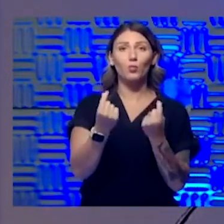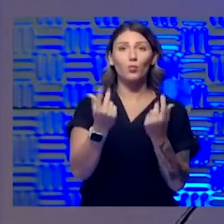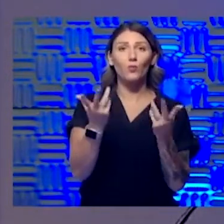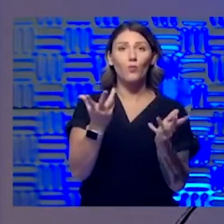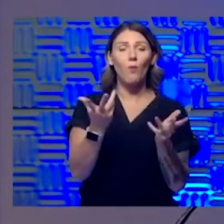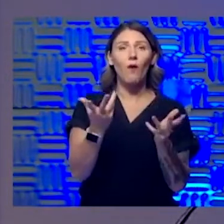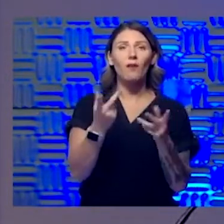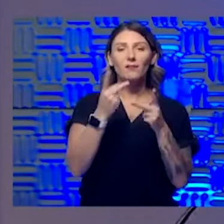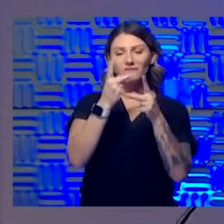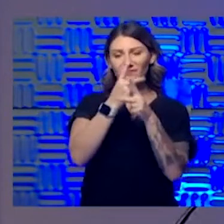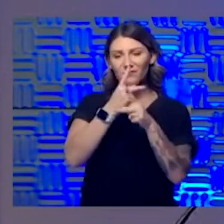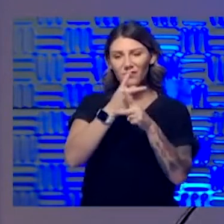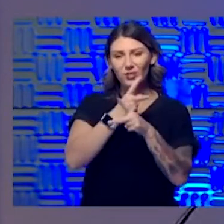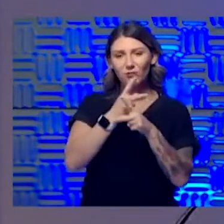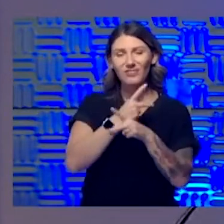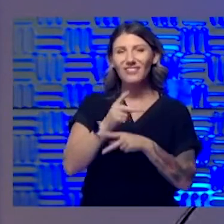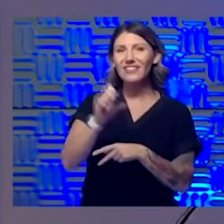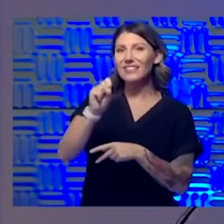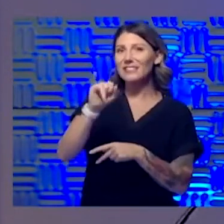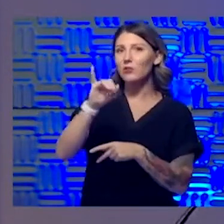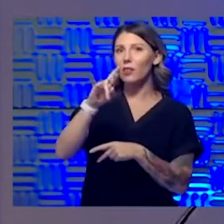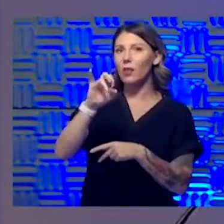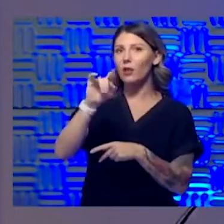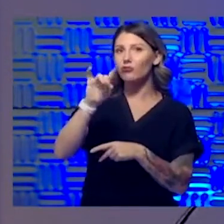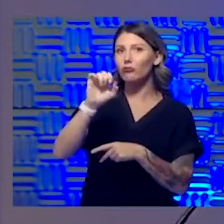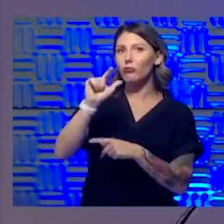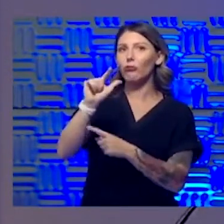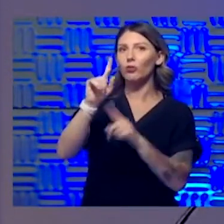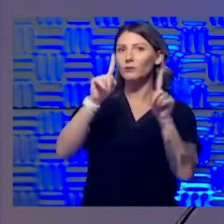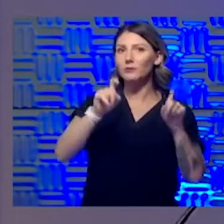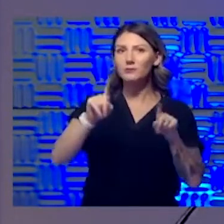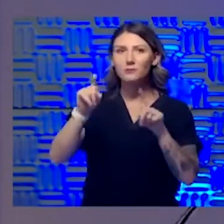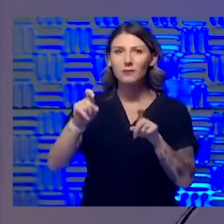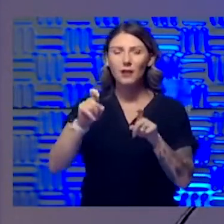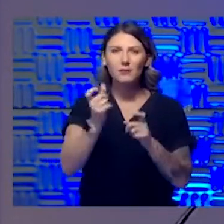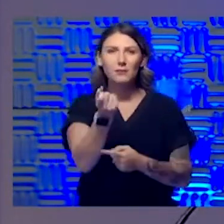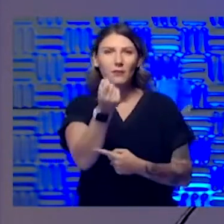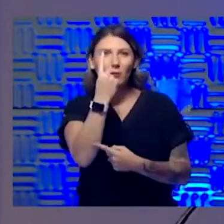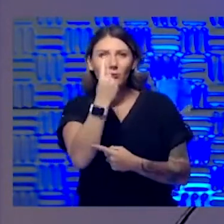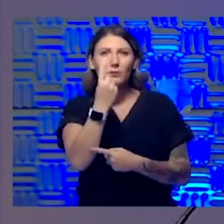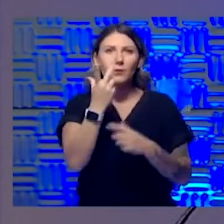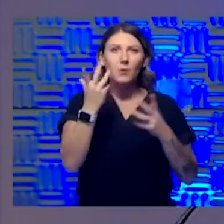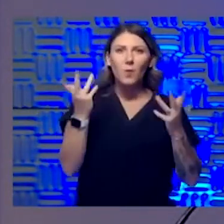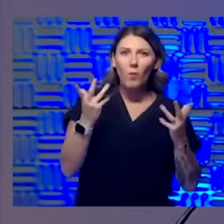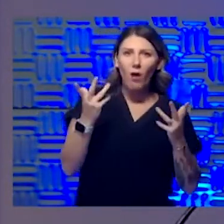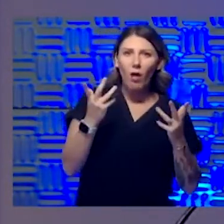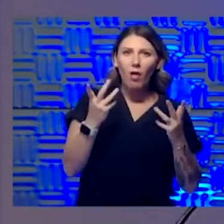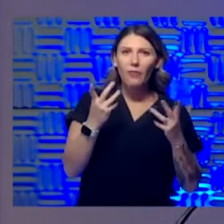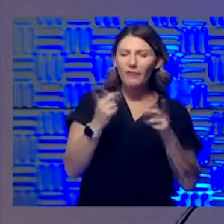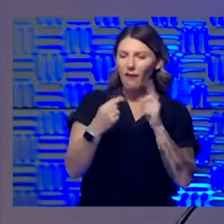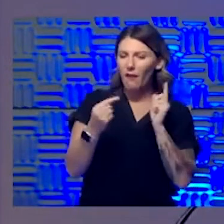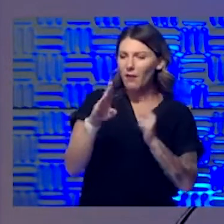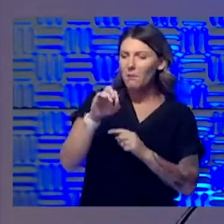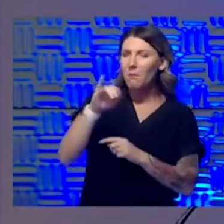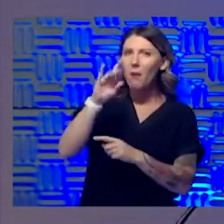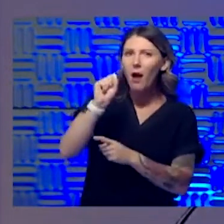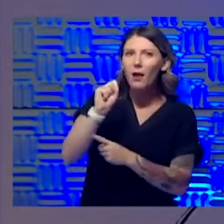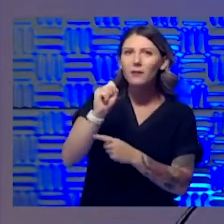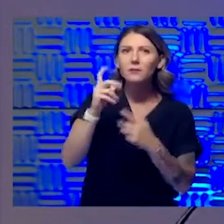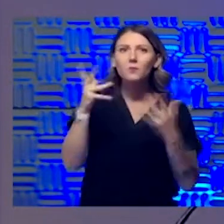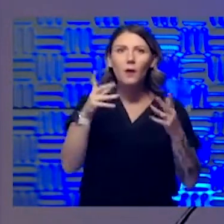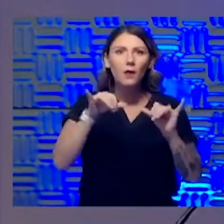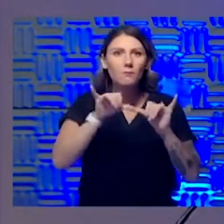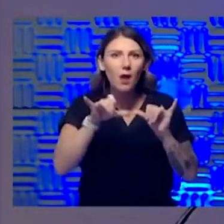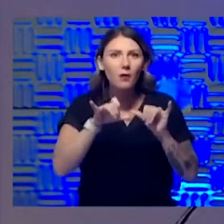all of the serologic tests and understanding what these antibody tests are really measuring and how